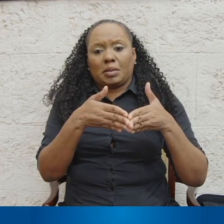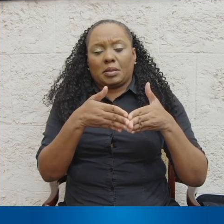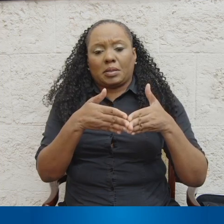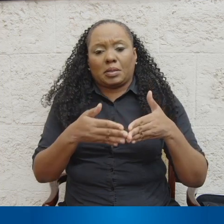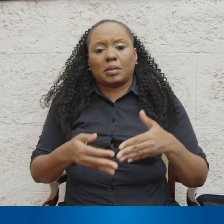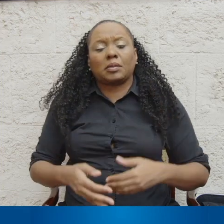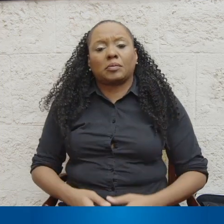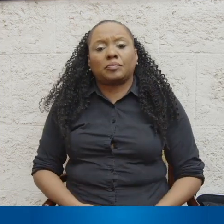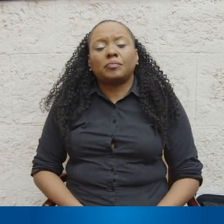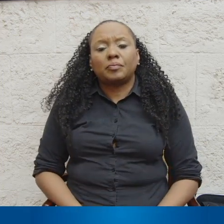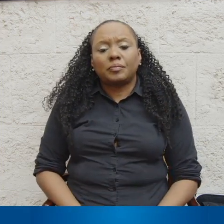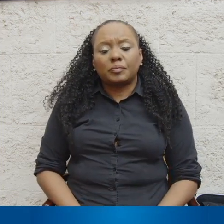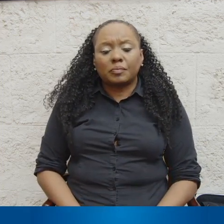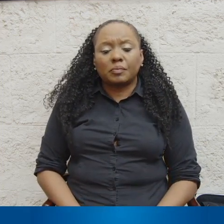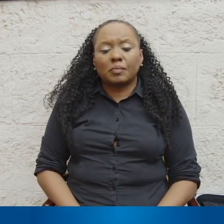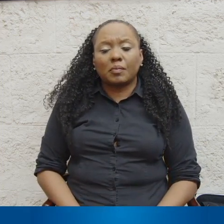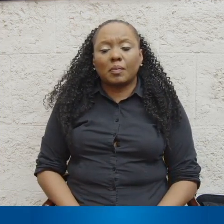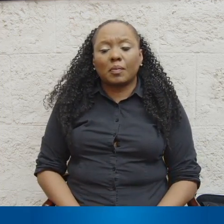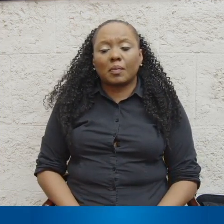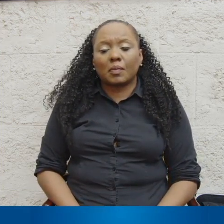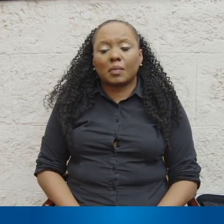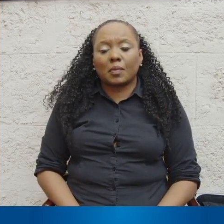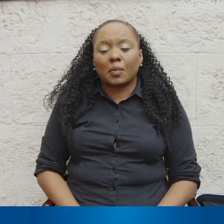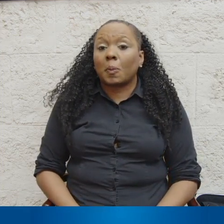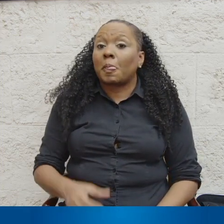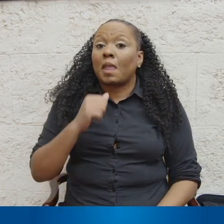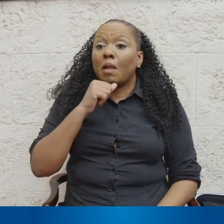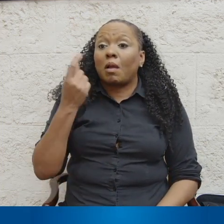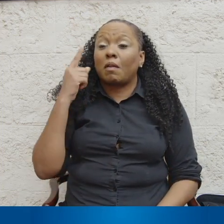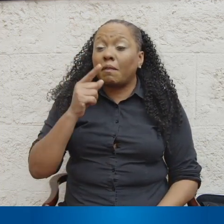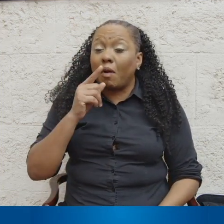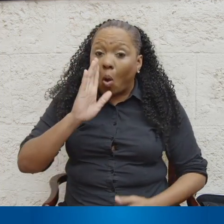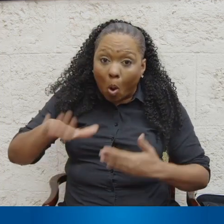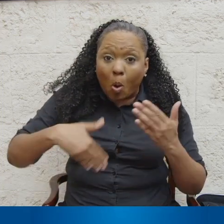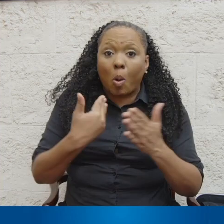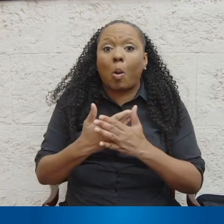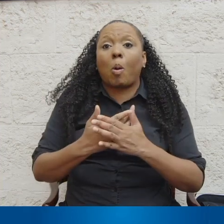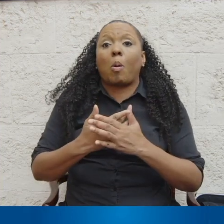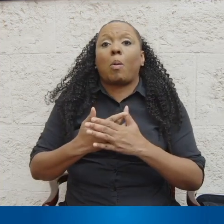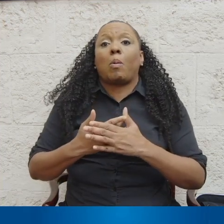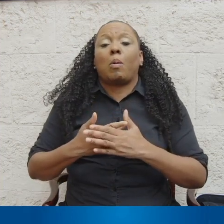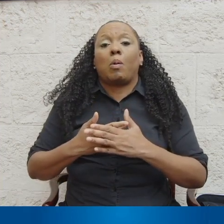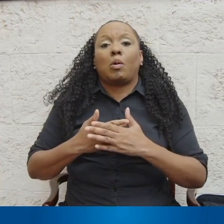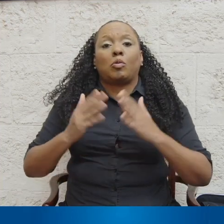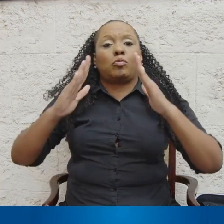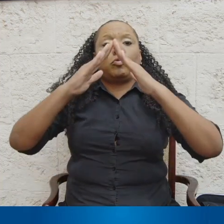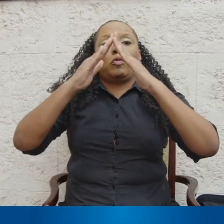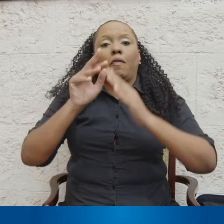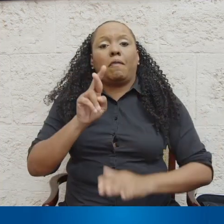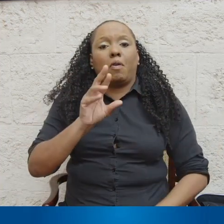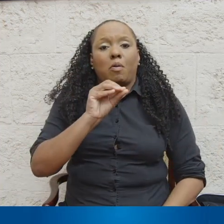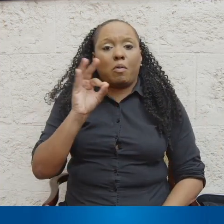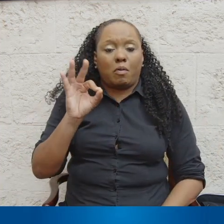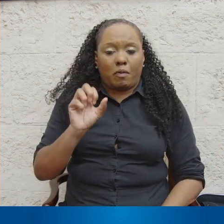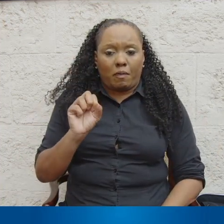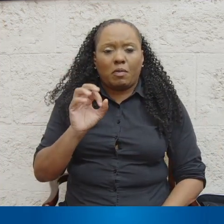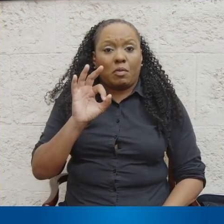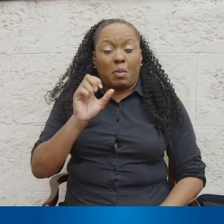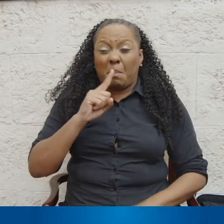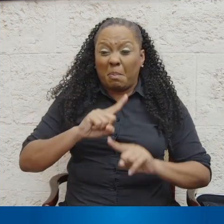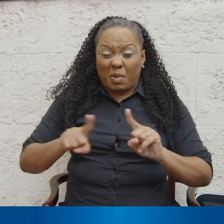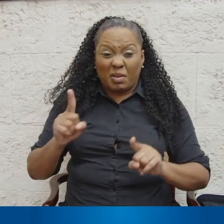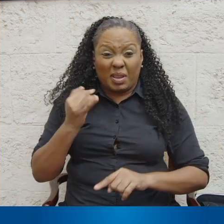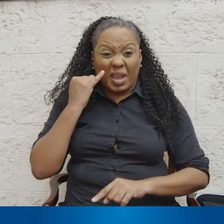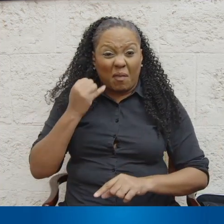isn't absolutely that it will absolutely save every single roof, but it will significantly add to the resilience of your roof should we have